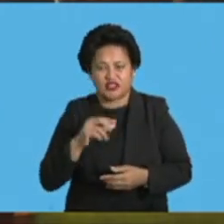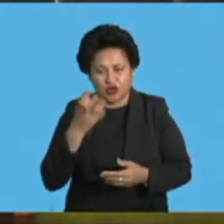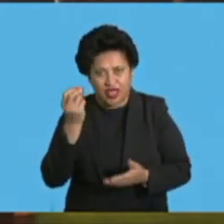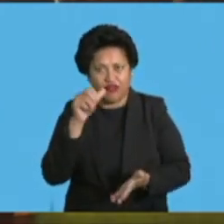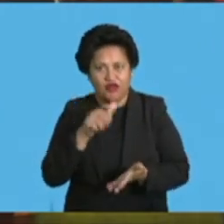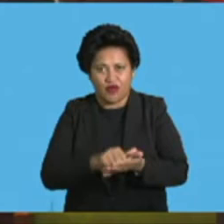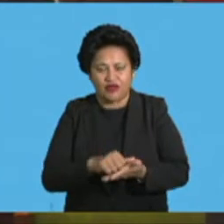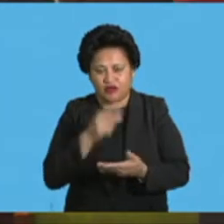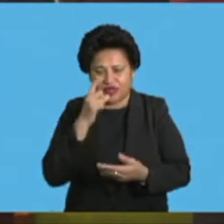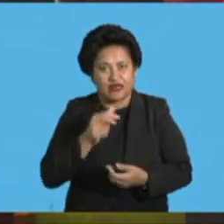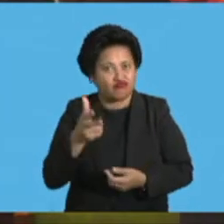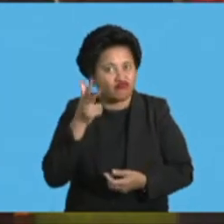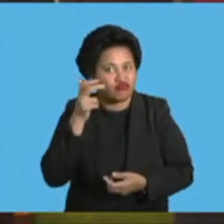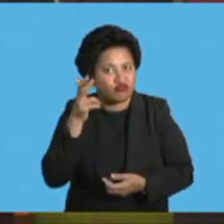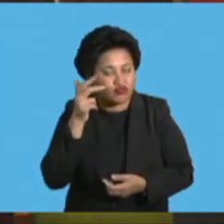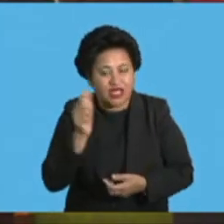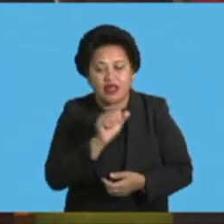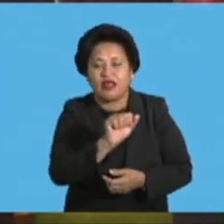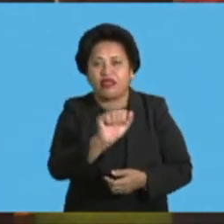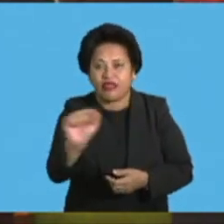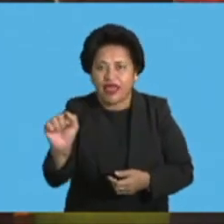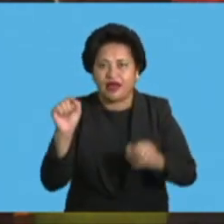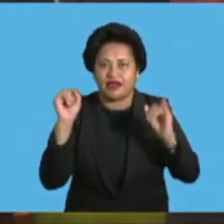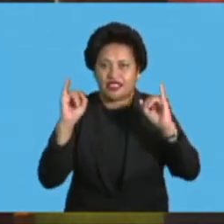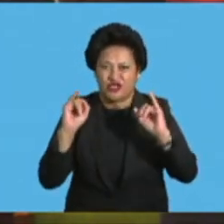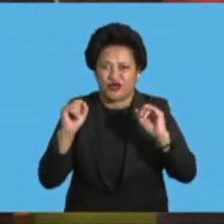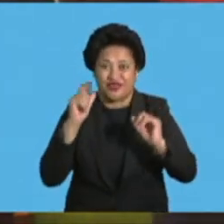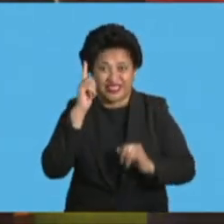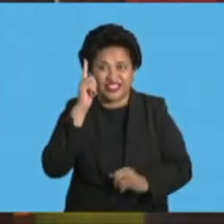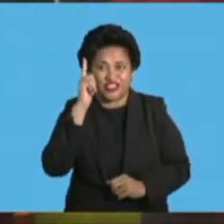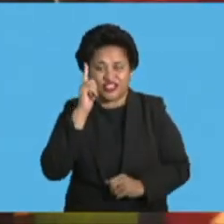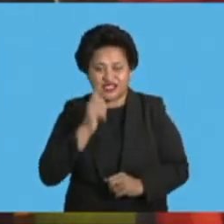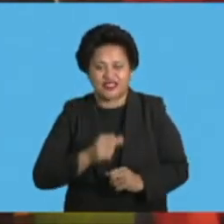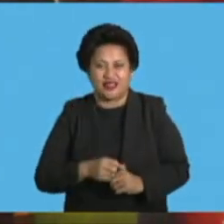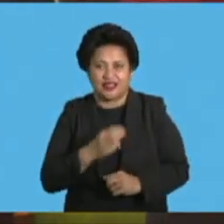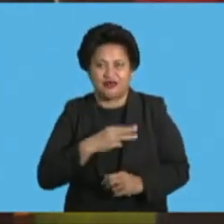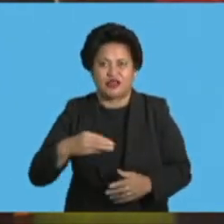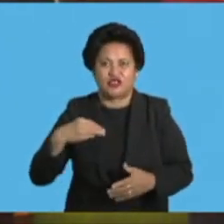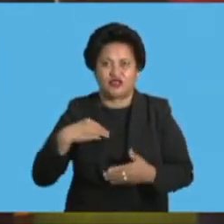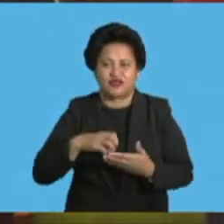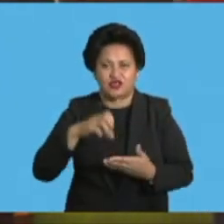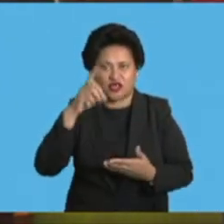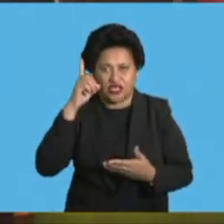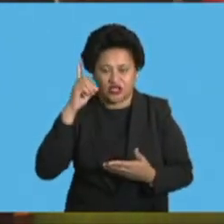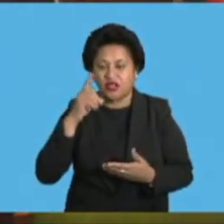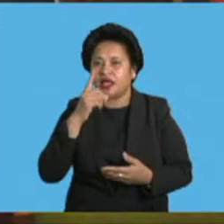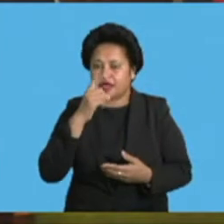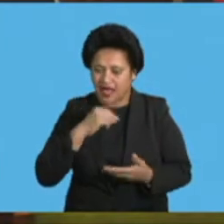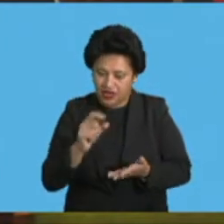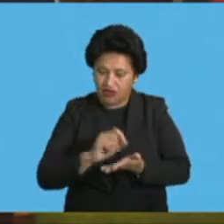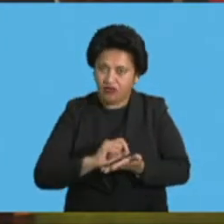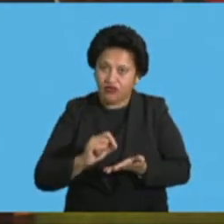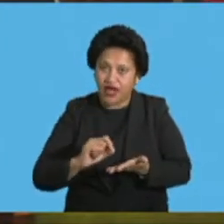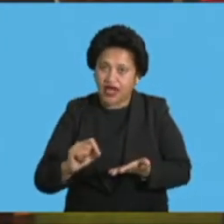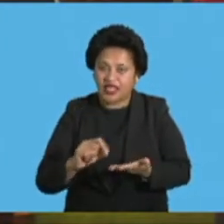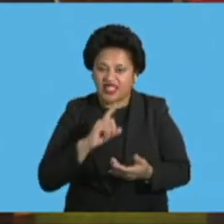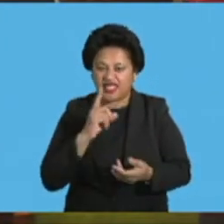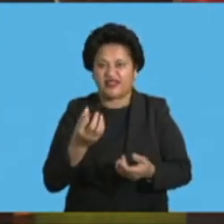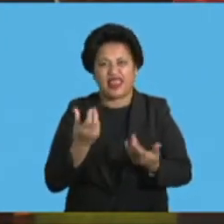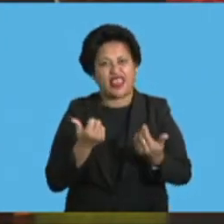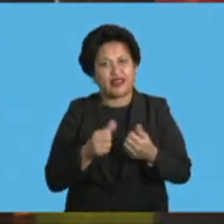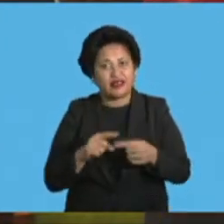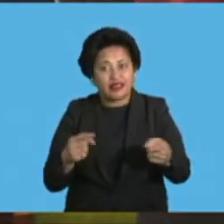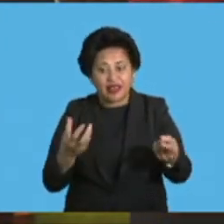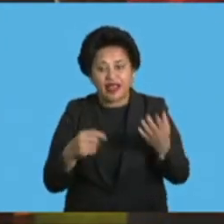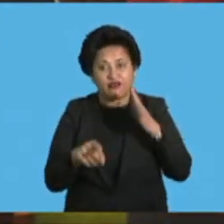of the allegation in writing, is provided with the opportunity to respond to the allegations to the appointed panel, and